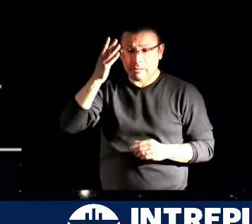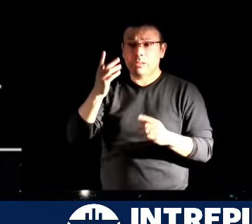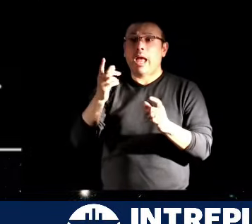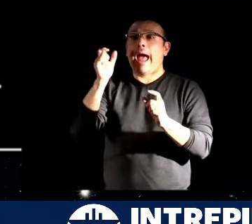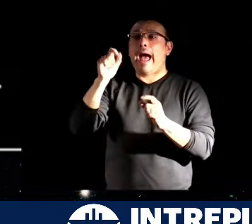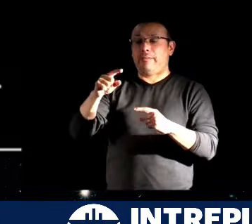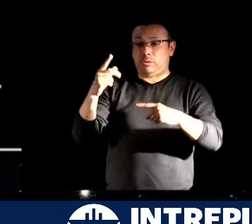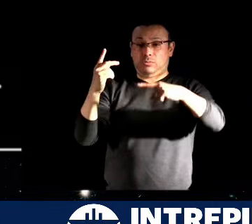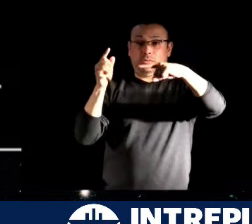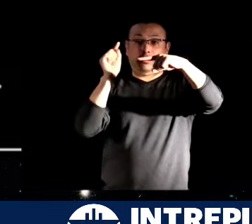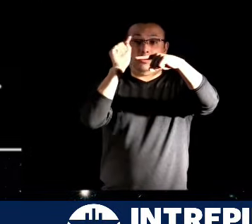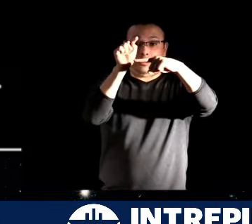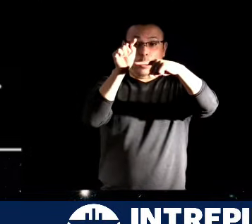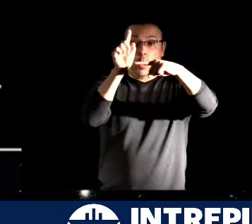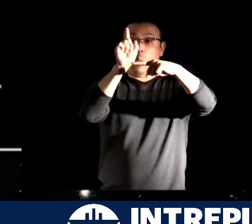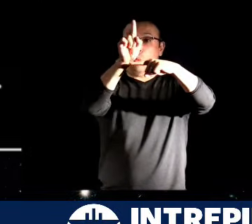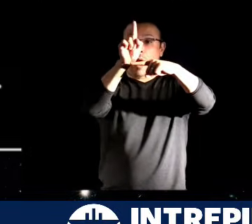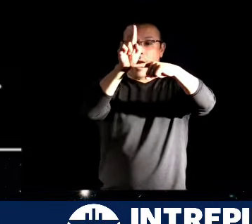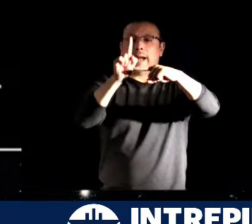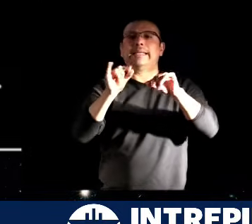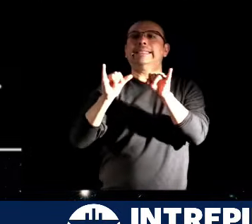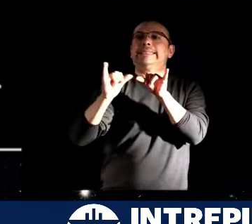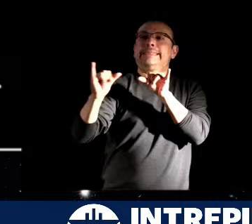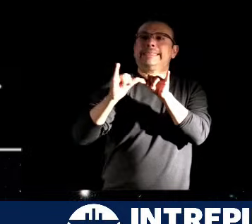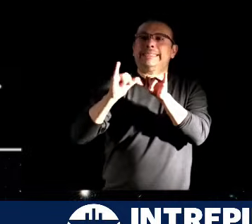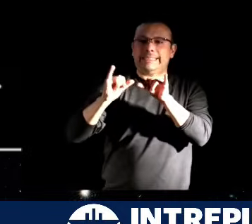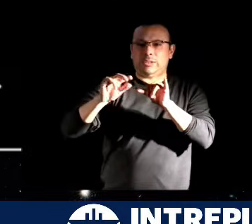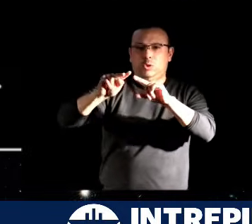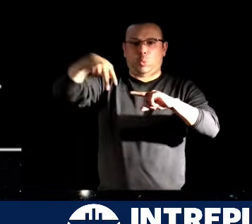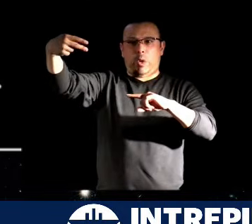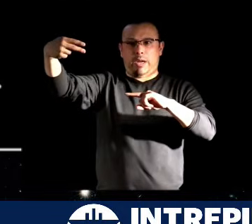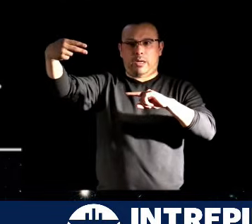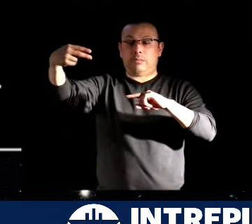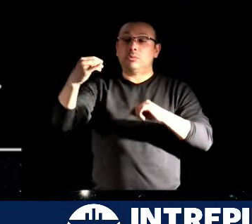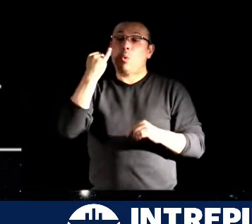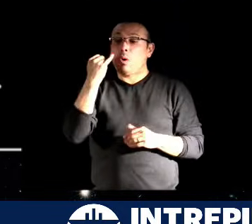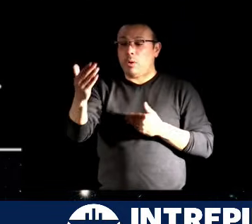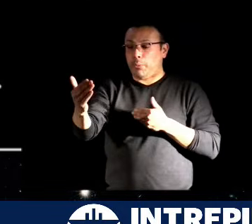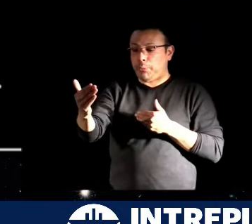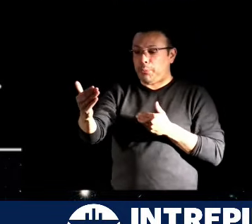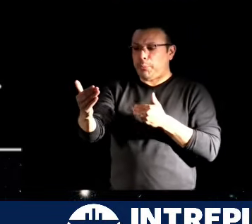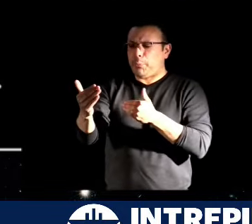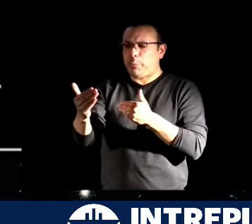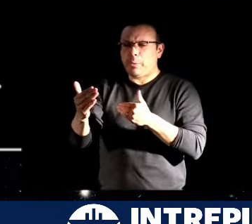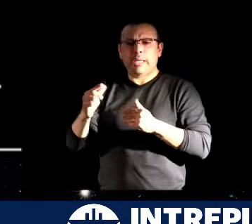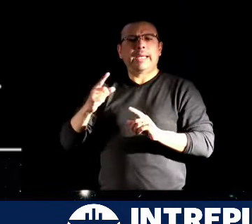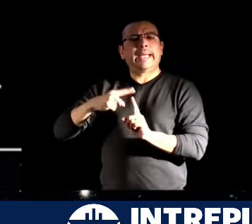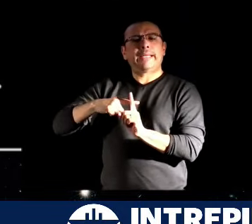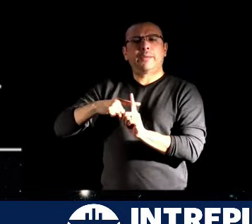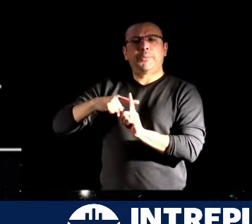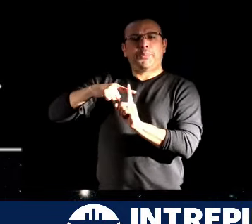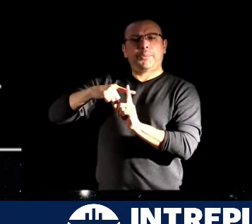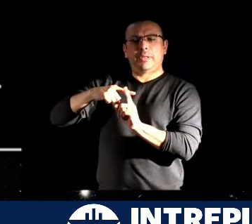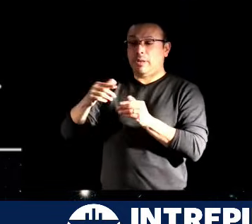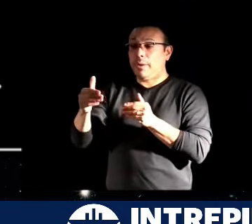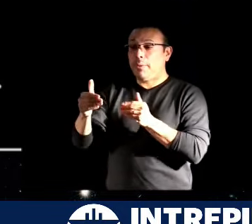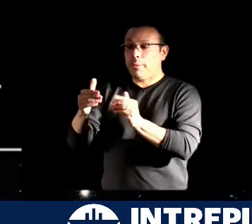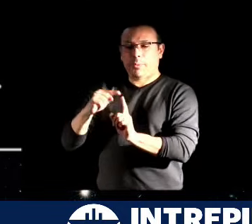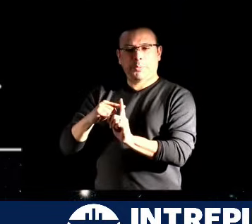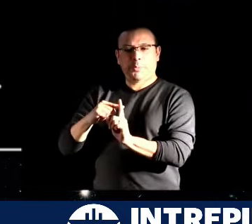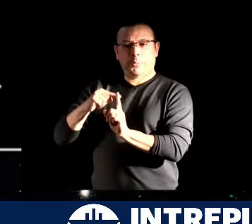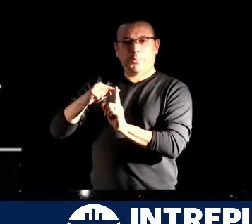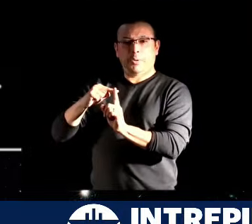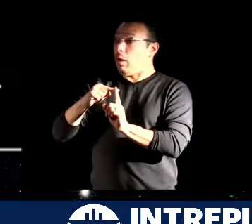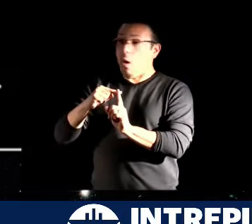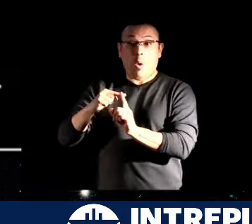over the distance squared. Well, what does that mean? It means it's not linear. If I get a little bit closer, doesn't mean I'm getting a little bit more heat. I'm